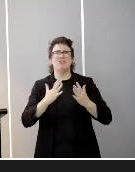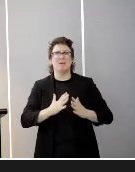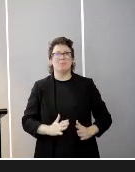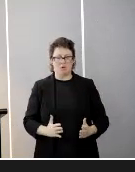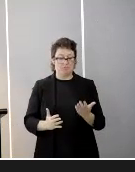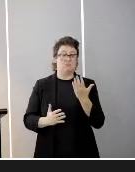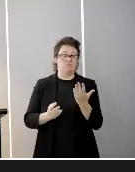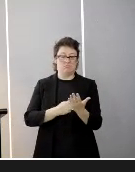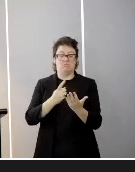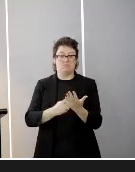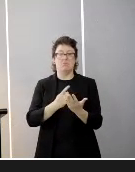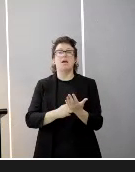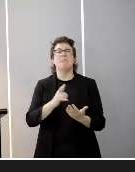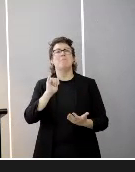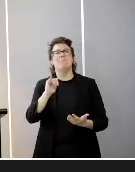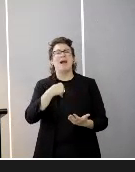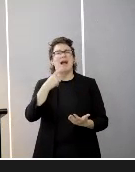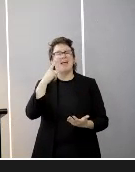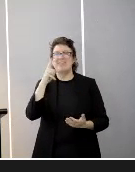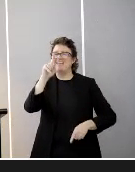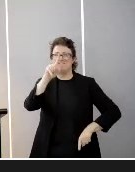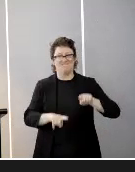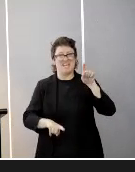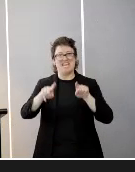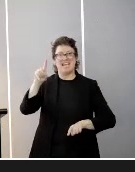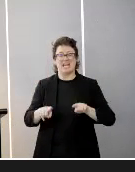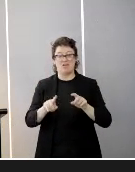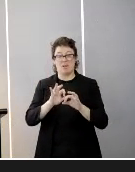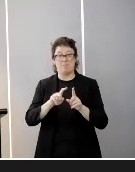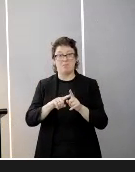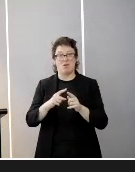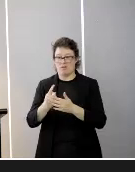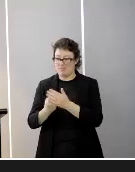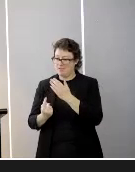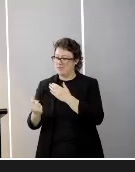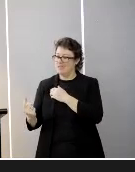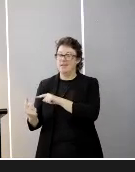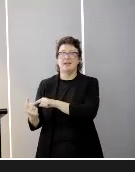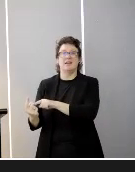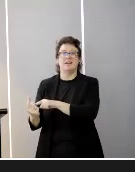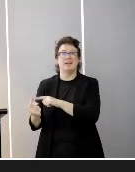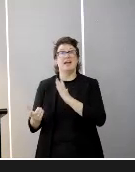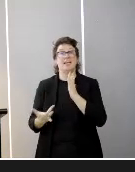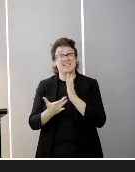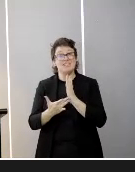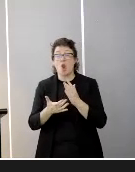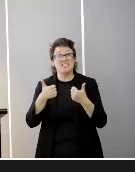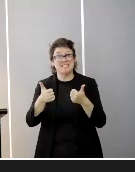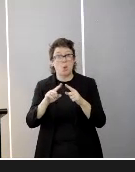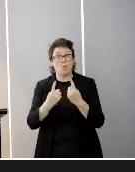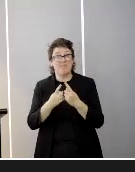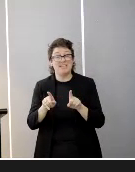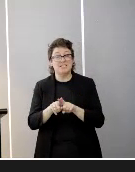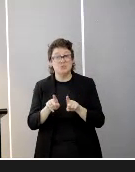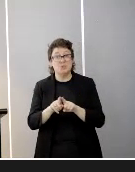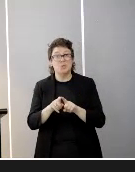thing. But I think it probably just really varies by individuals. And technology is also a good thing. People